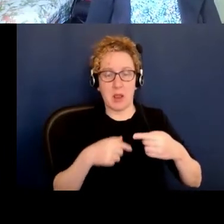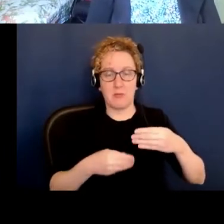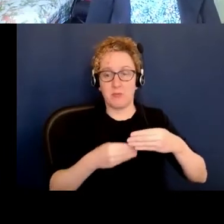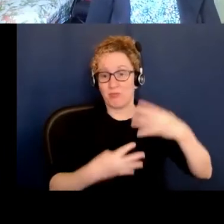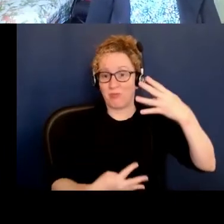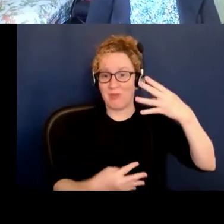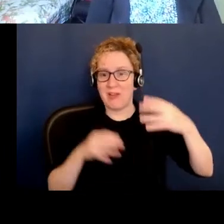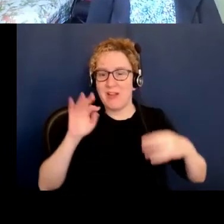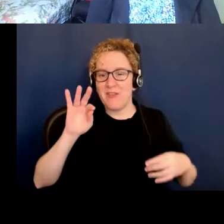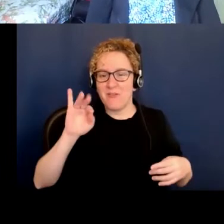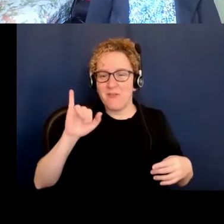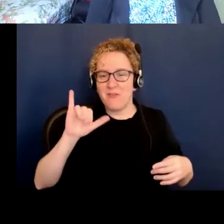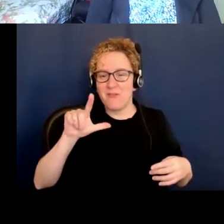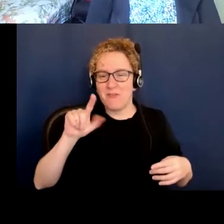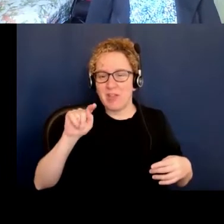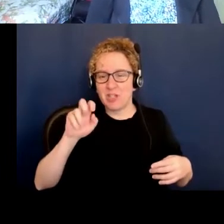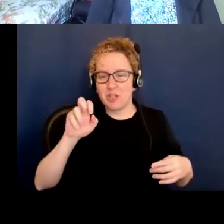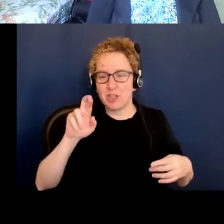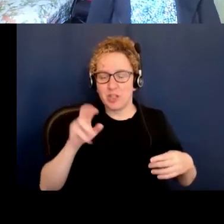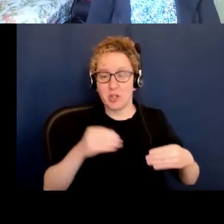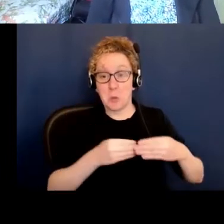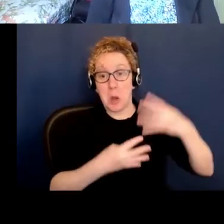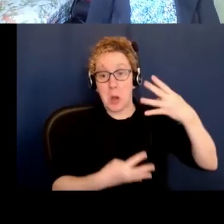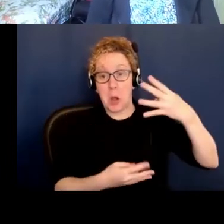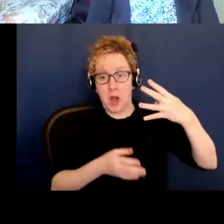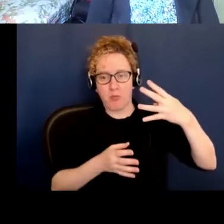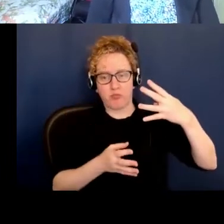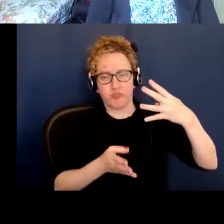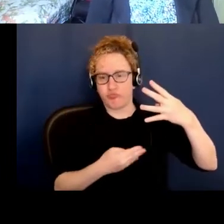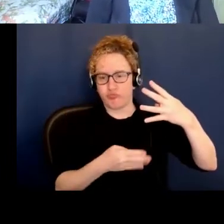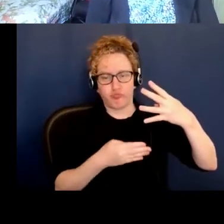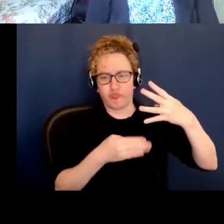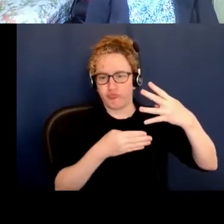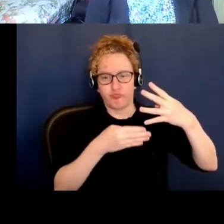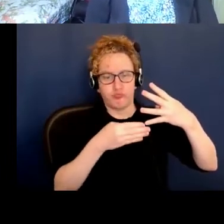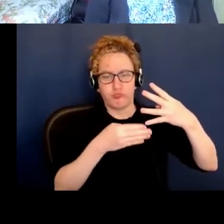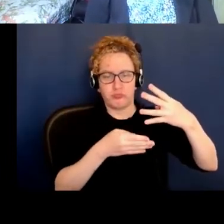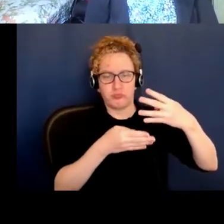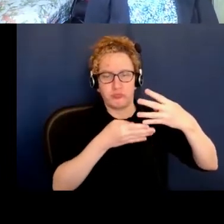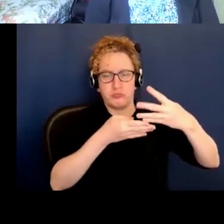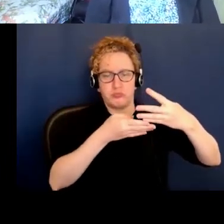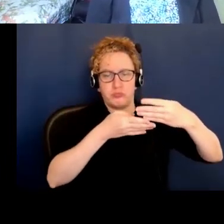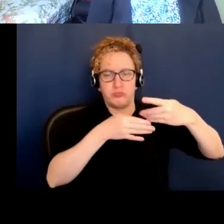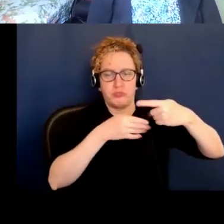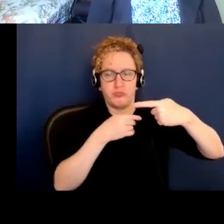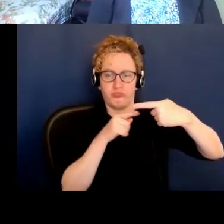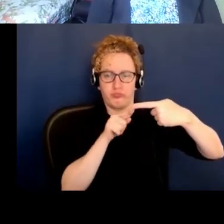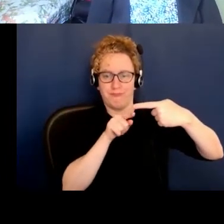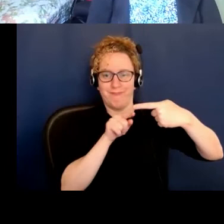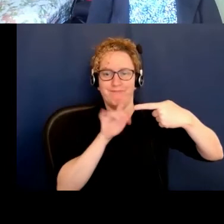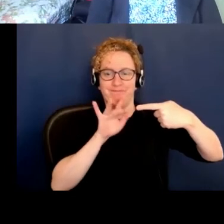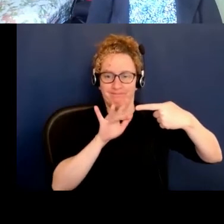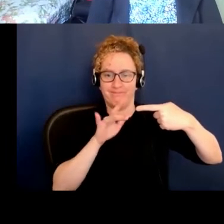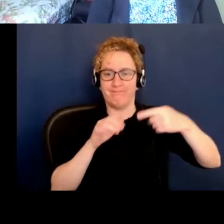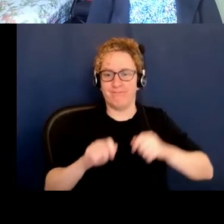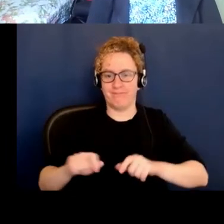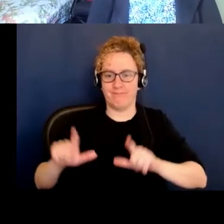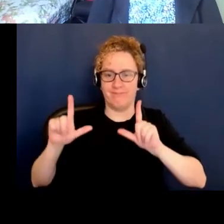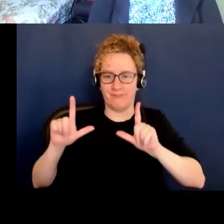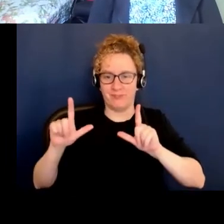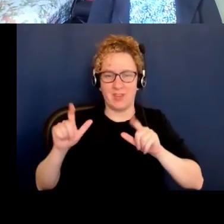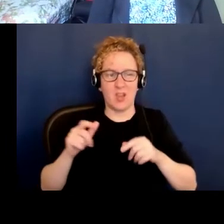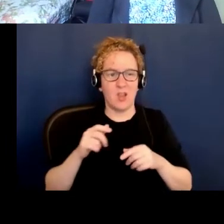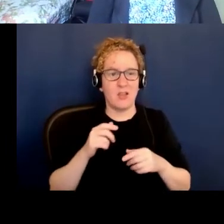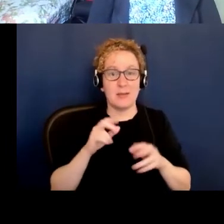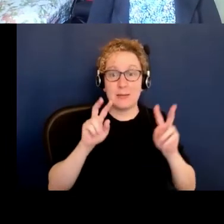filters that you can choose from. So filter by topic, filter by resource type. So we heard the